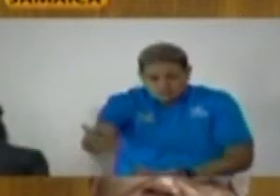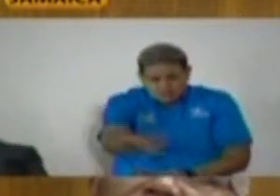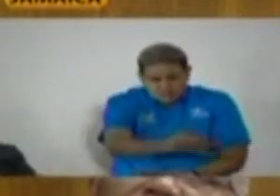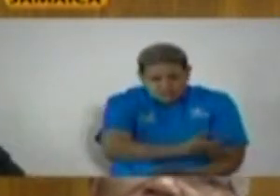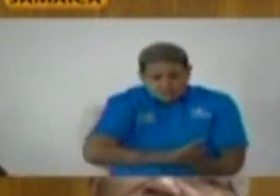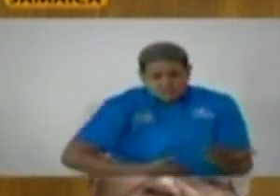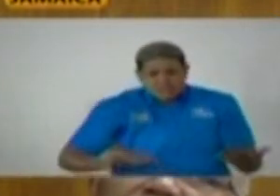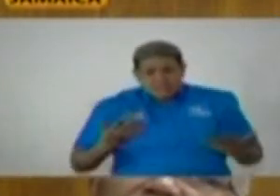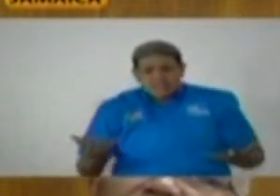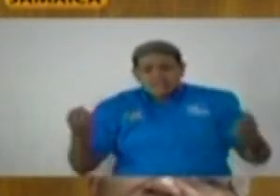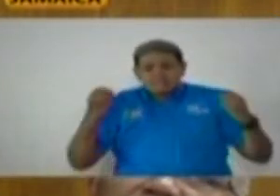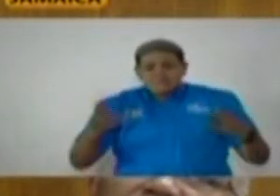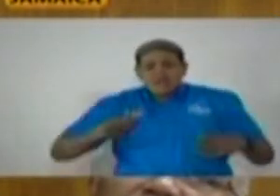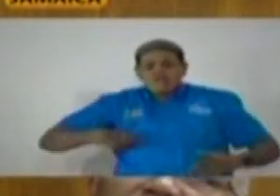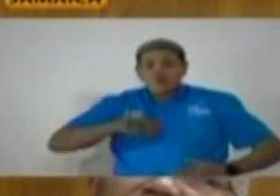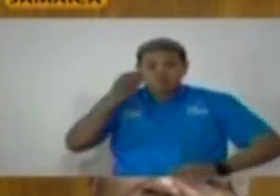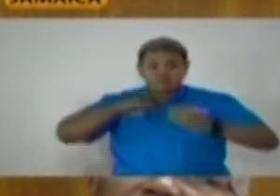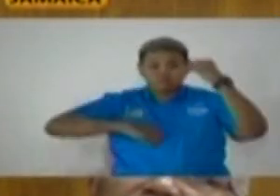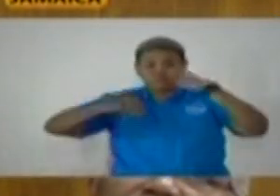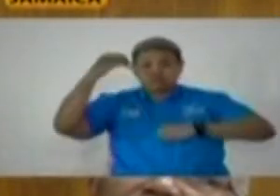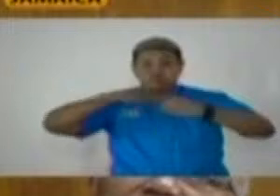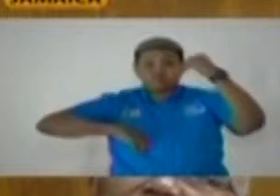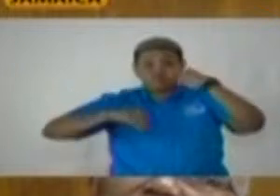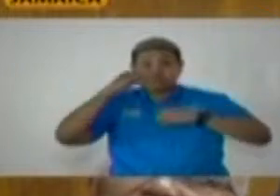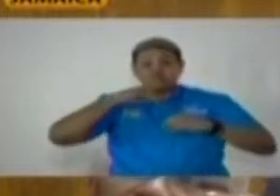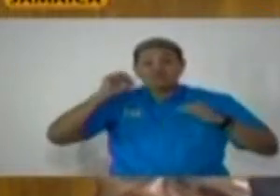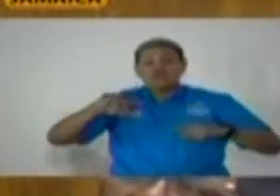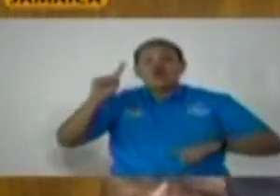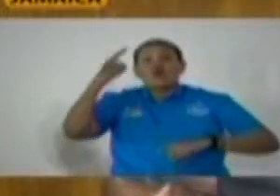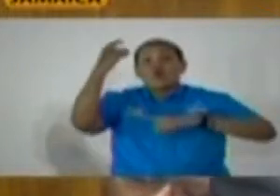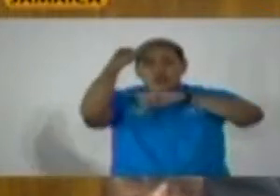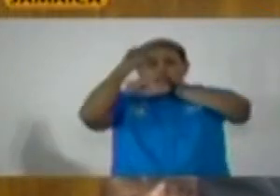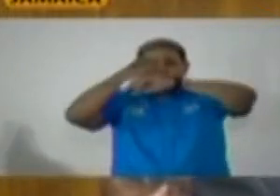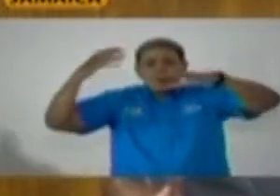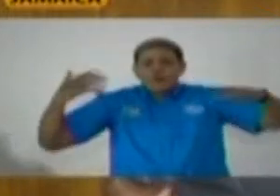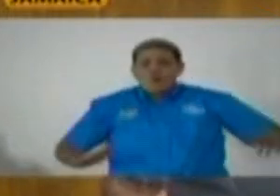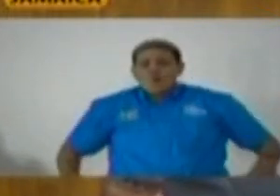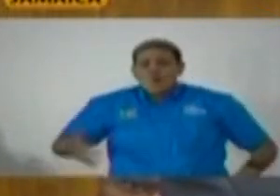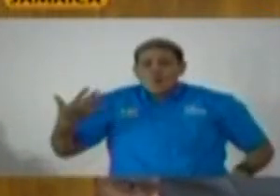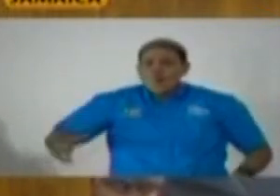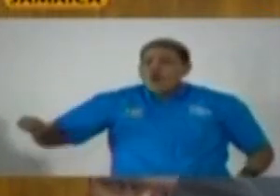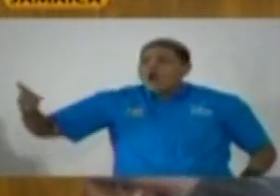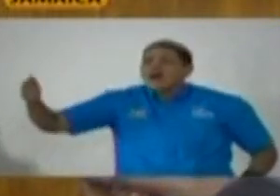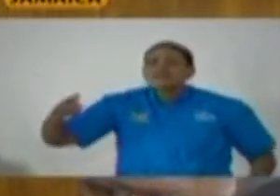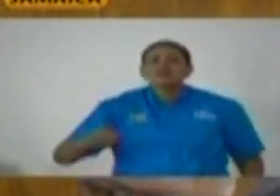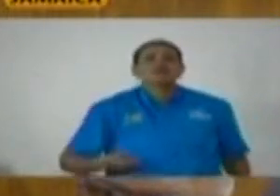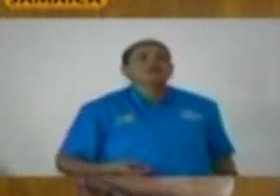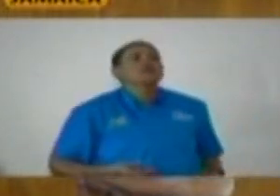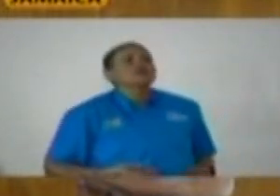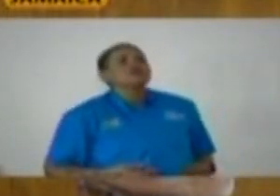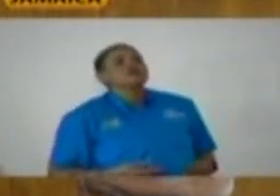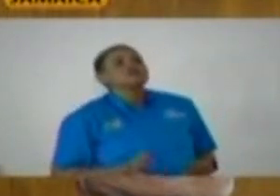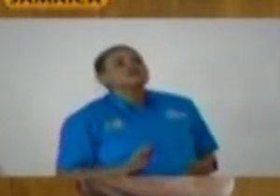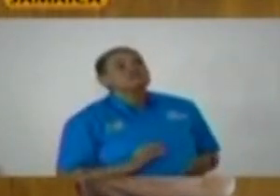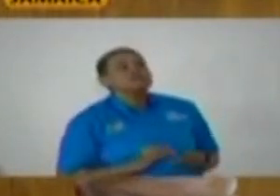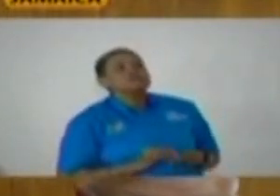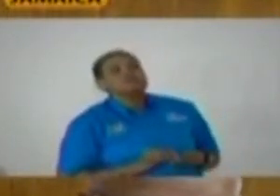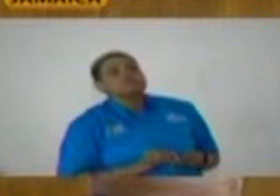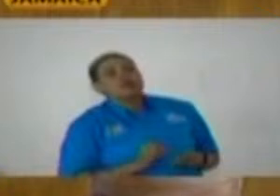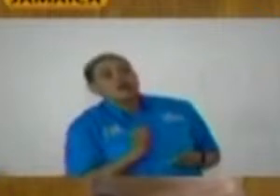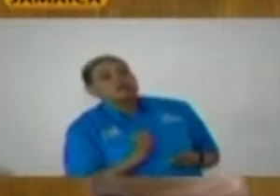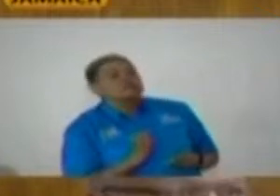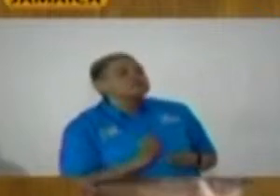that many of us consume, we can only imagine how difficult it is for people to survive on a day-to-day